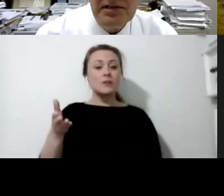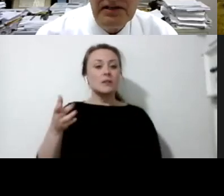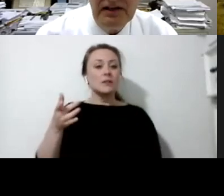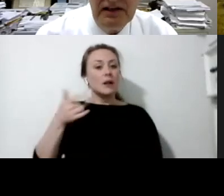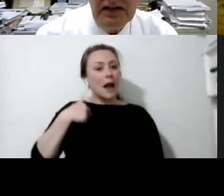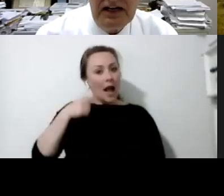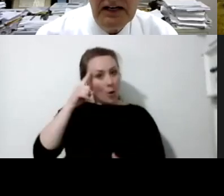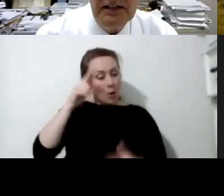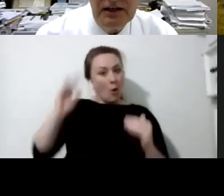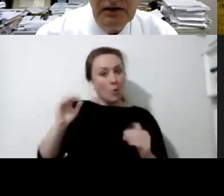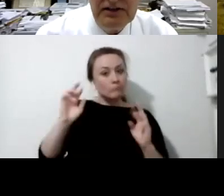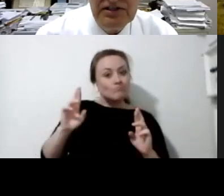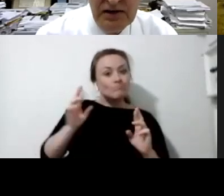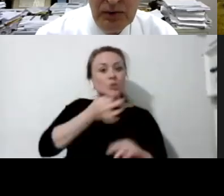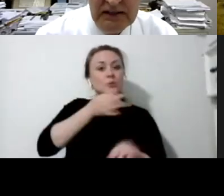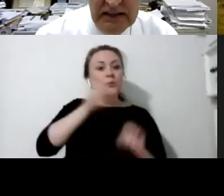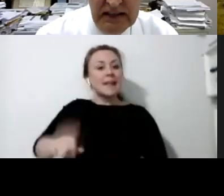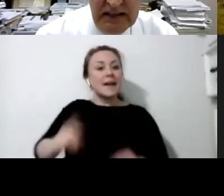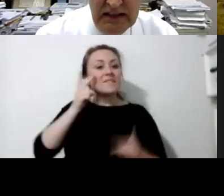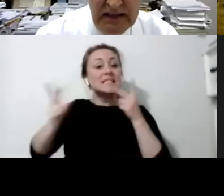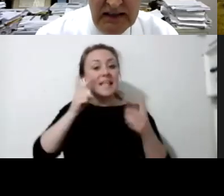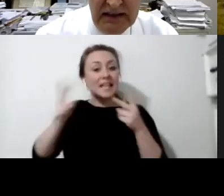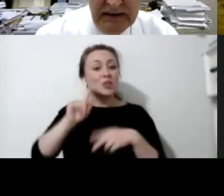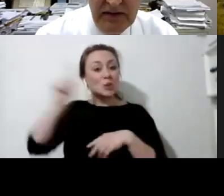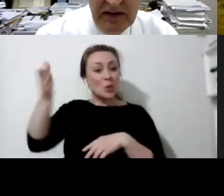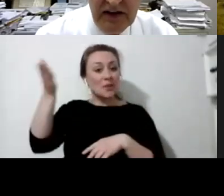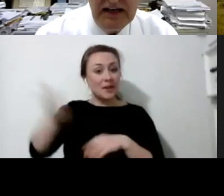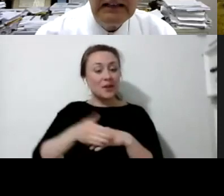can visit, that I can learn and see what